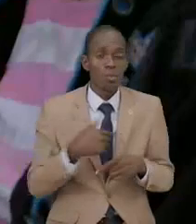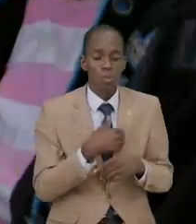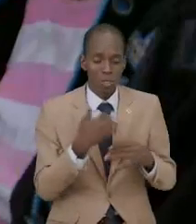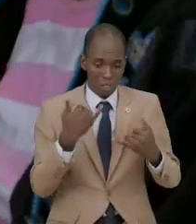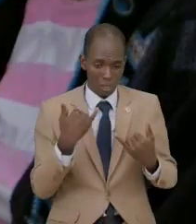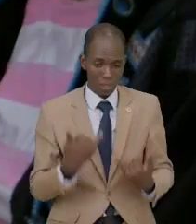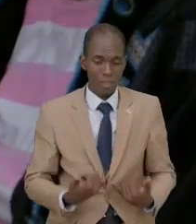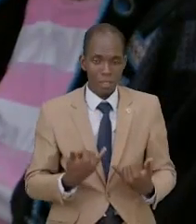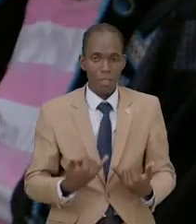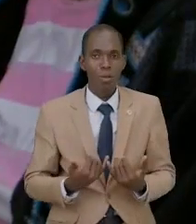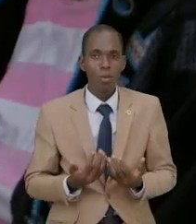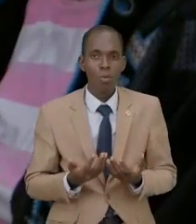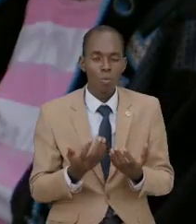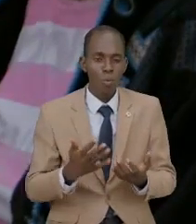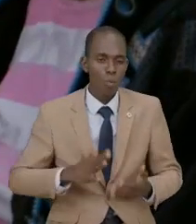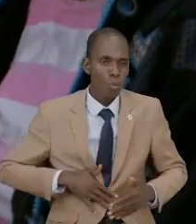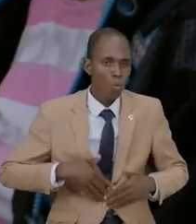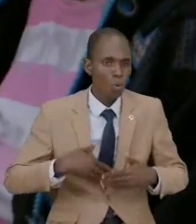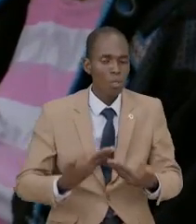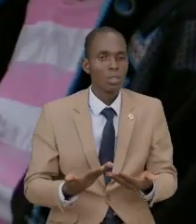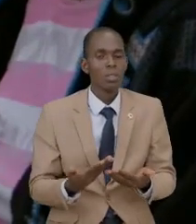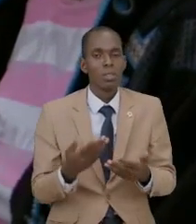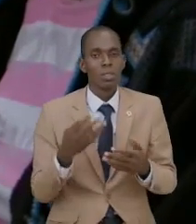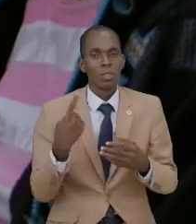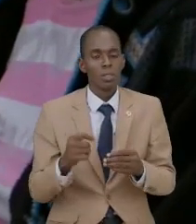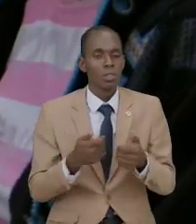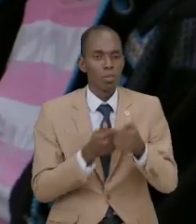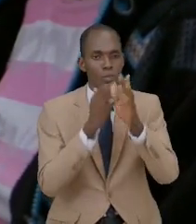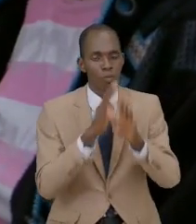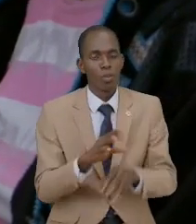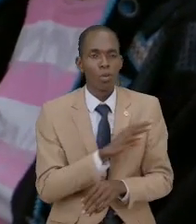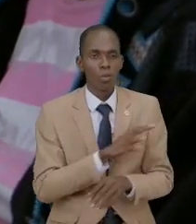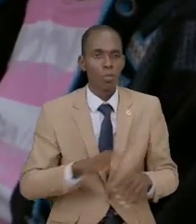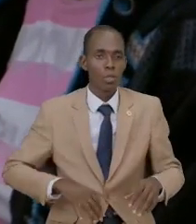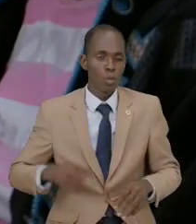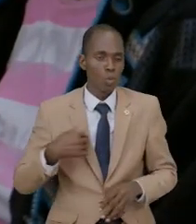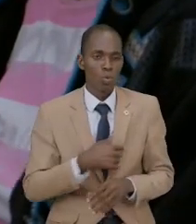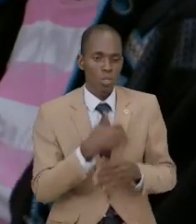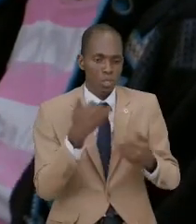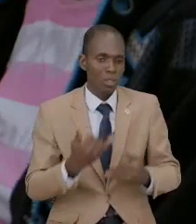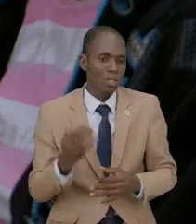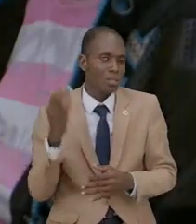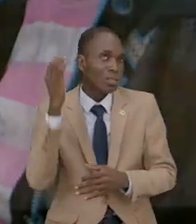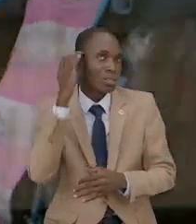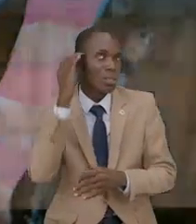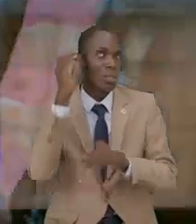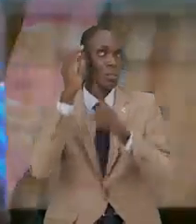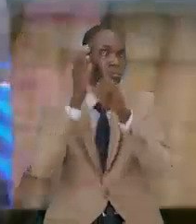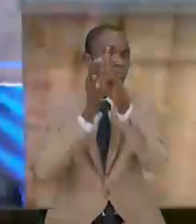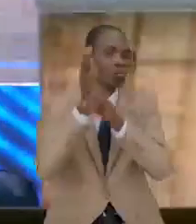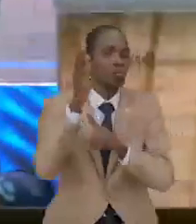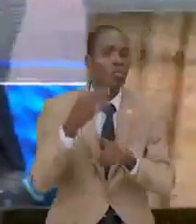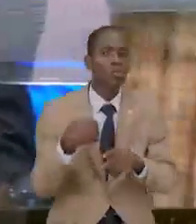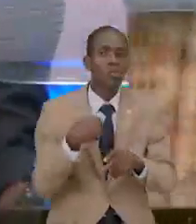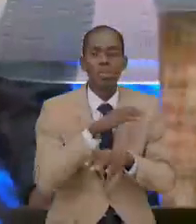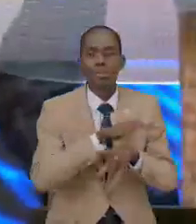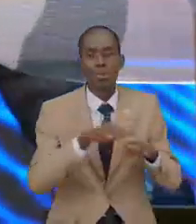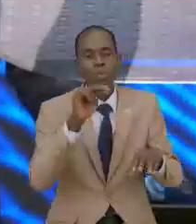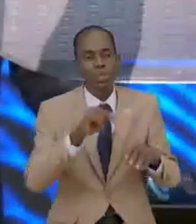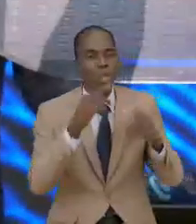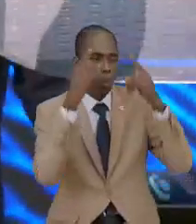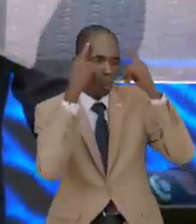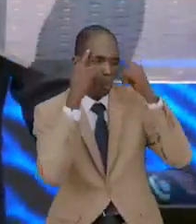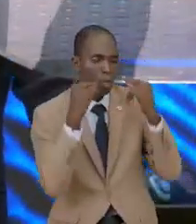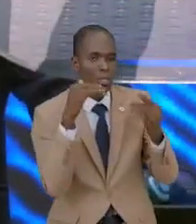wholeheartedly disciples of Christ, and now we listen to him directly. We don't need Moses anymore.